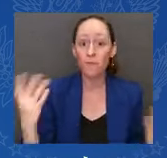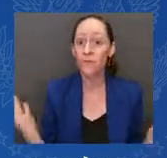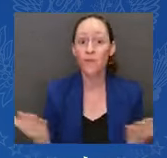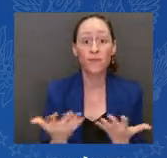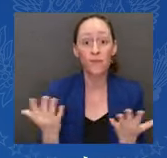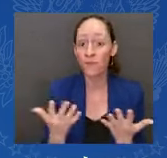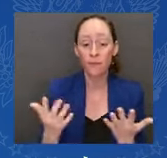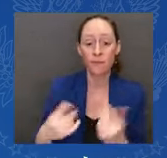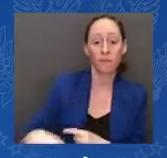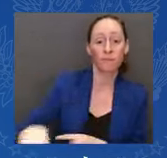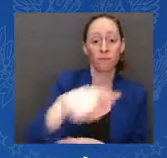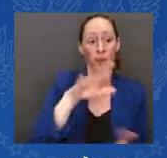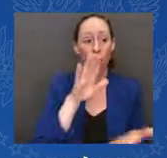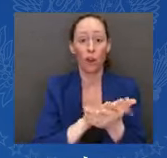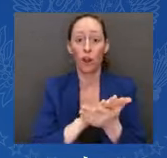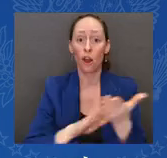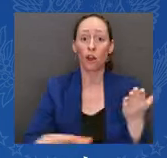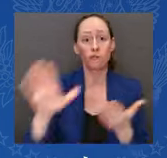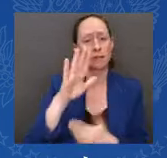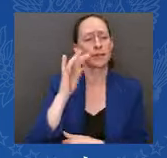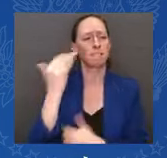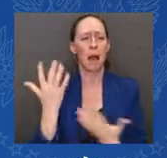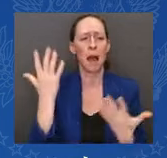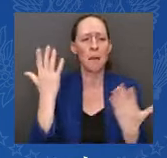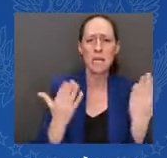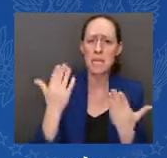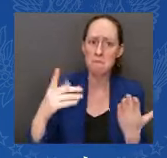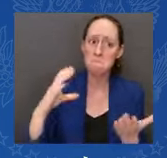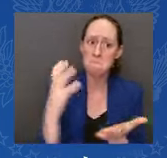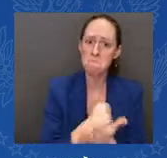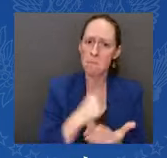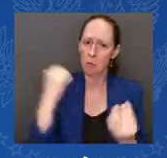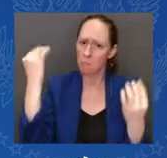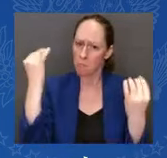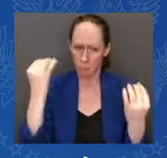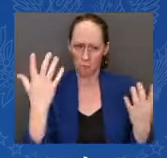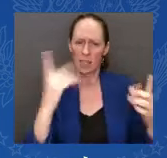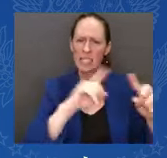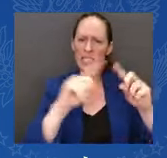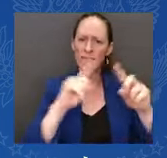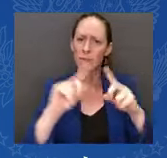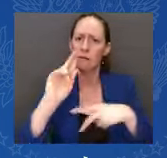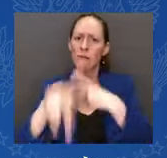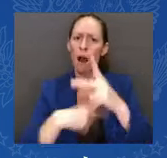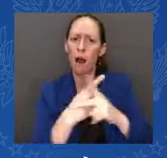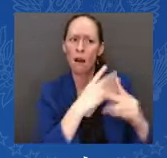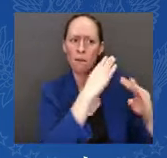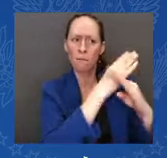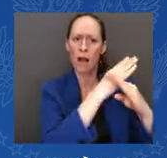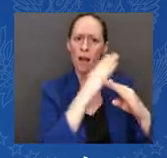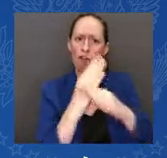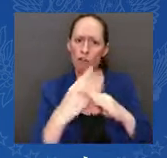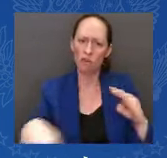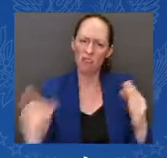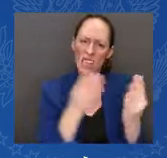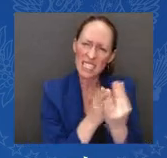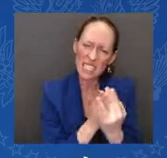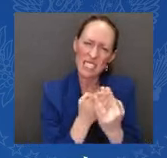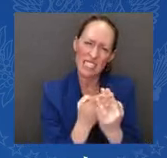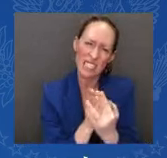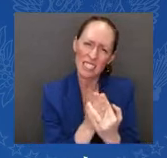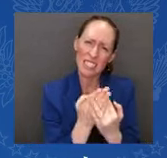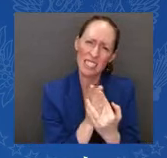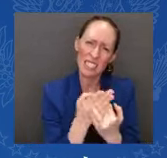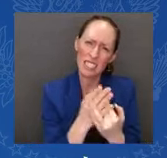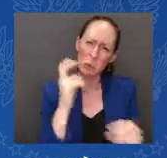selecting among qualified applicants. Let's be clear, under this new standard, just as was true under the earlier standard, students first